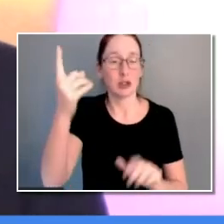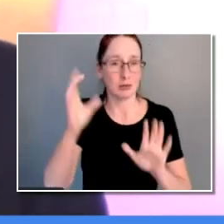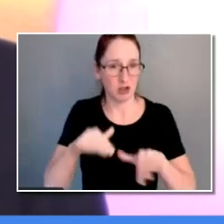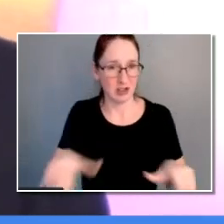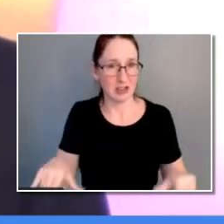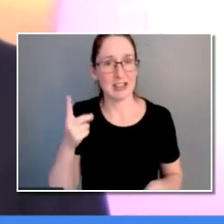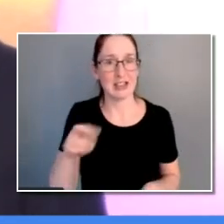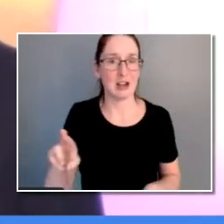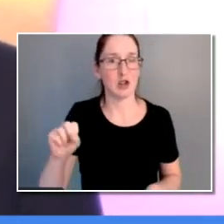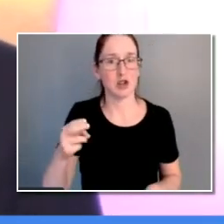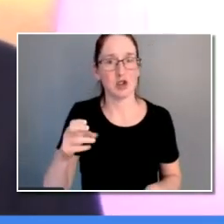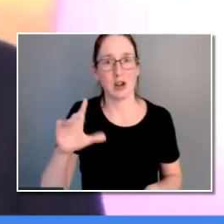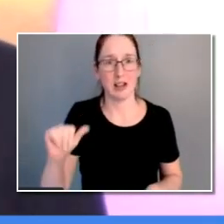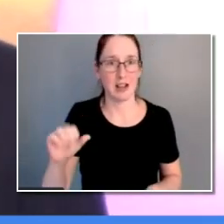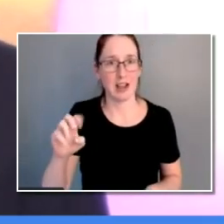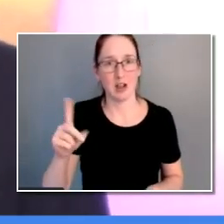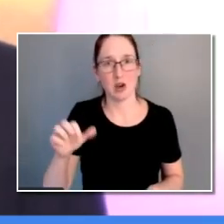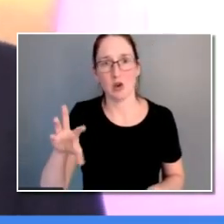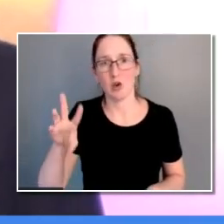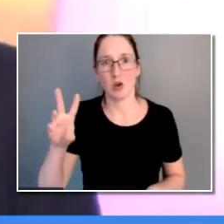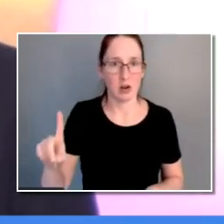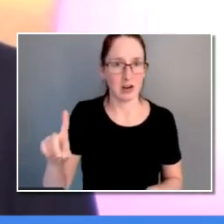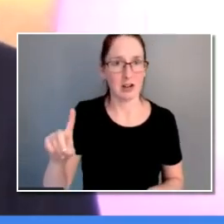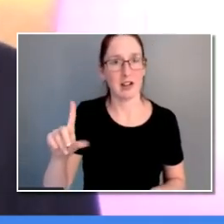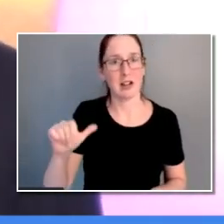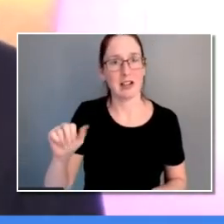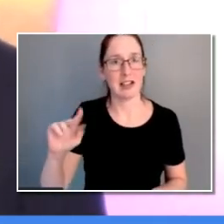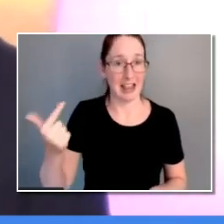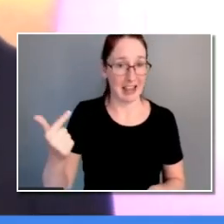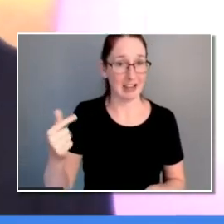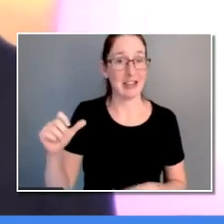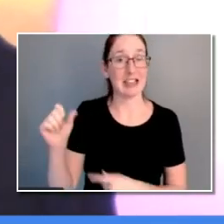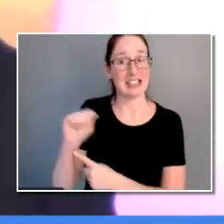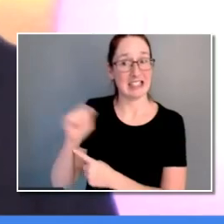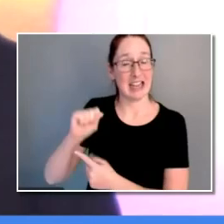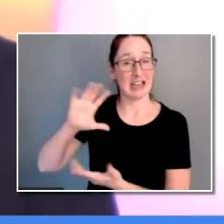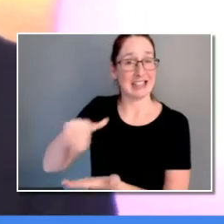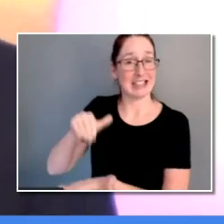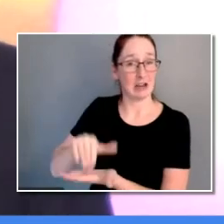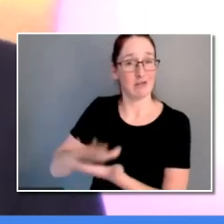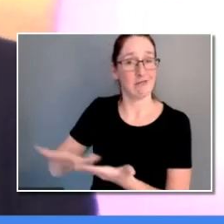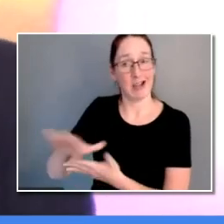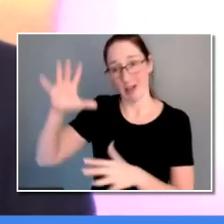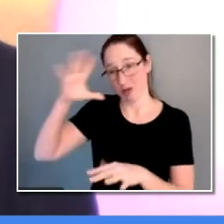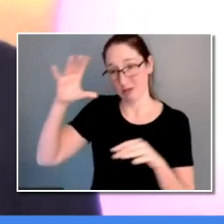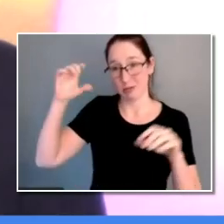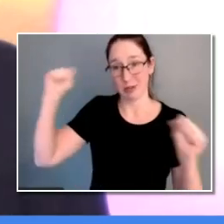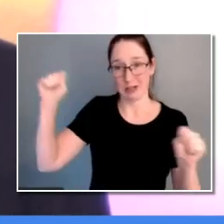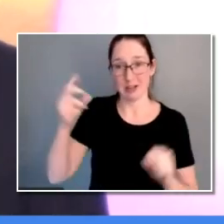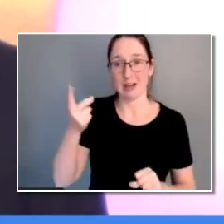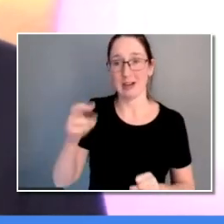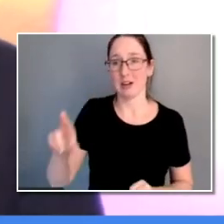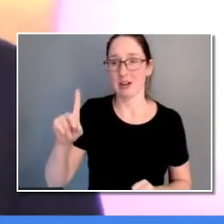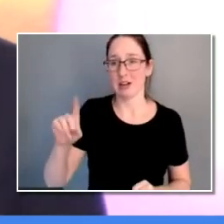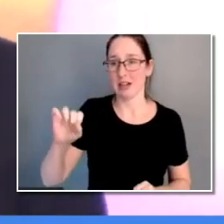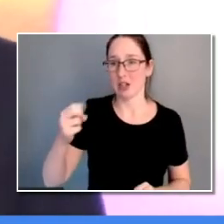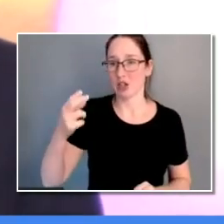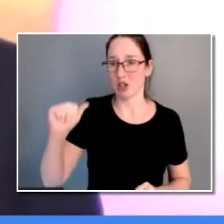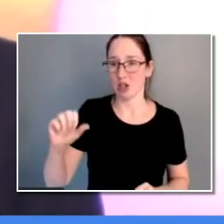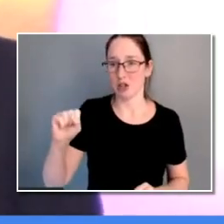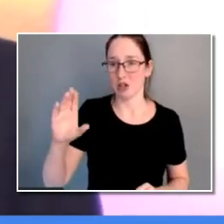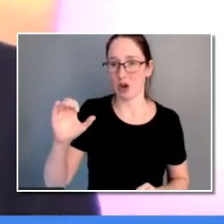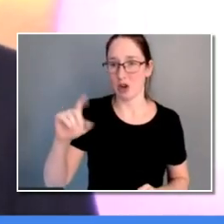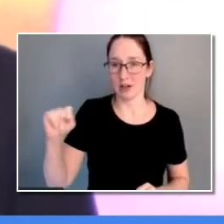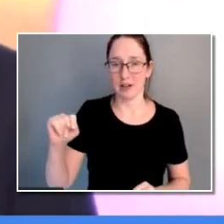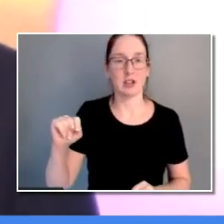Dr. Sheila Edwards Lang, who was then the Seattle Central College president, Dr. Keisha Scarlett, who is the chief